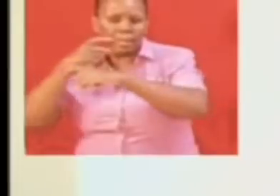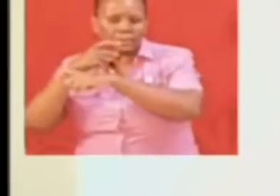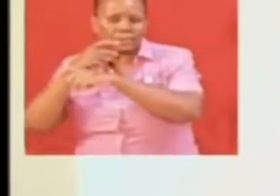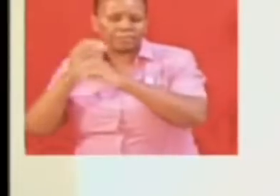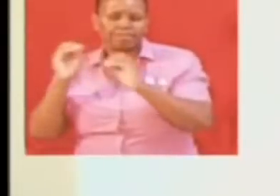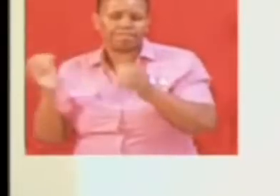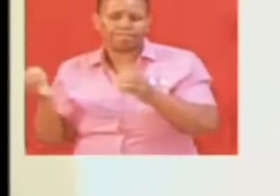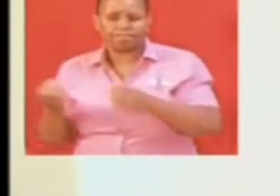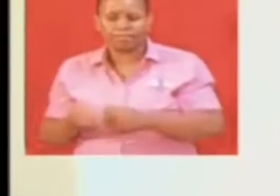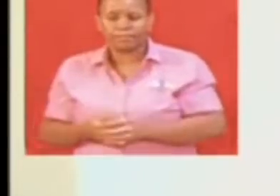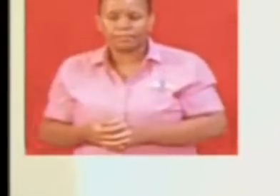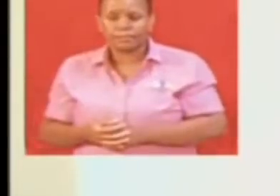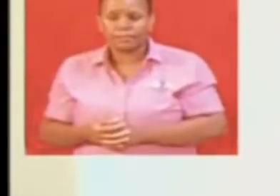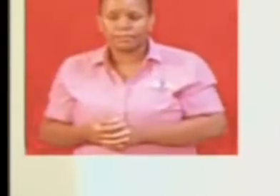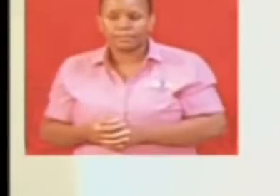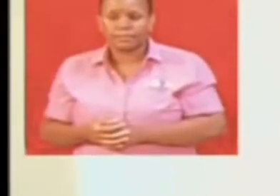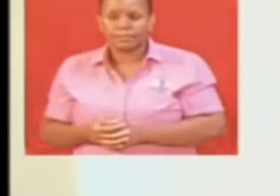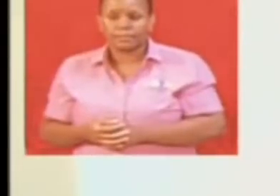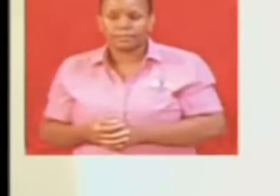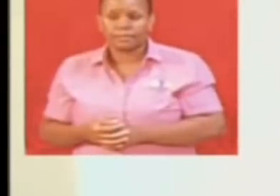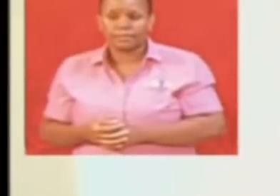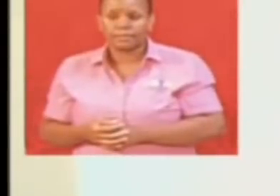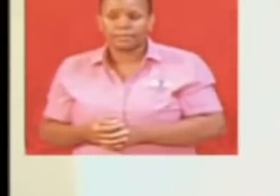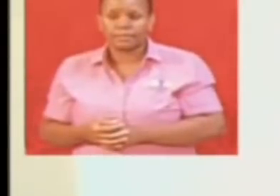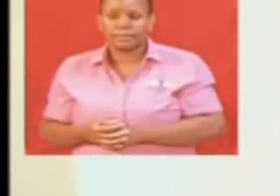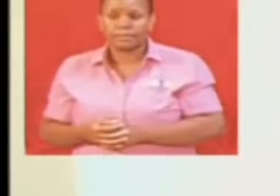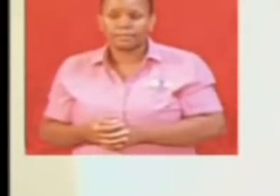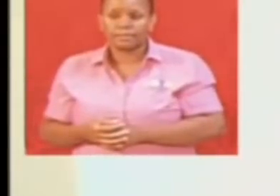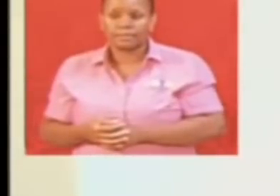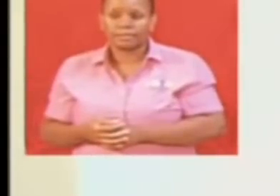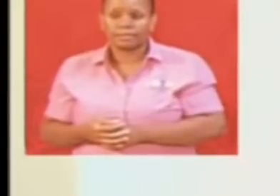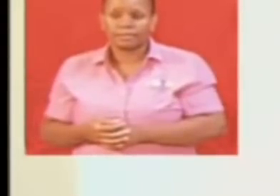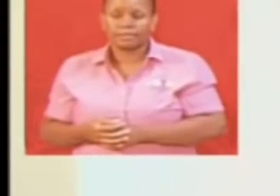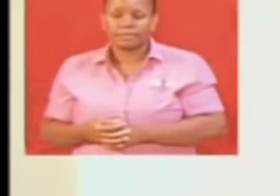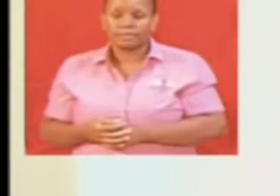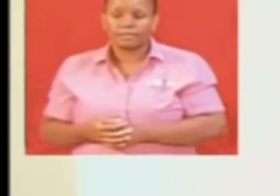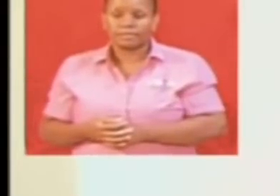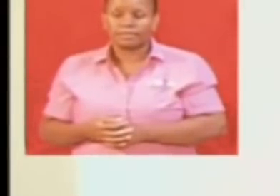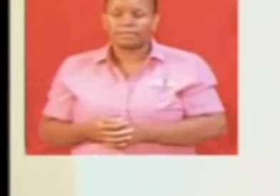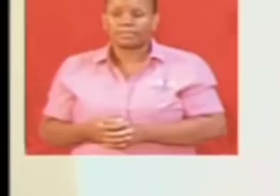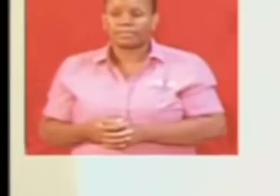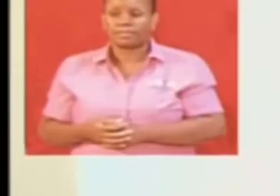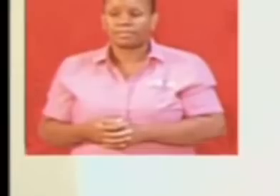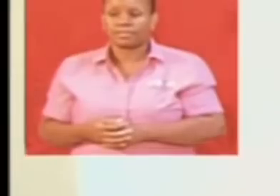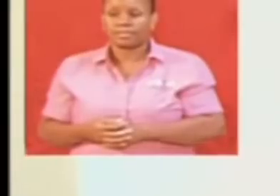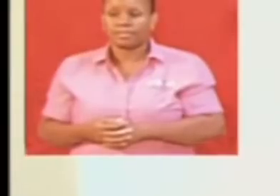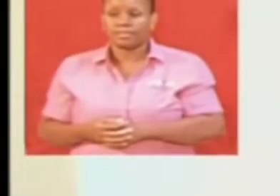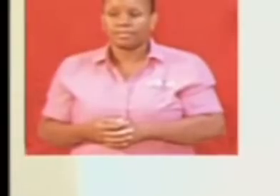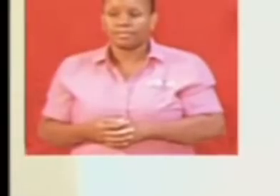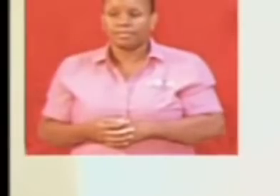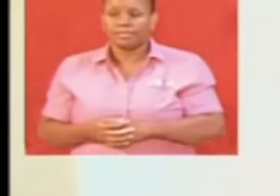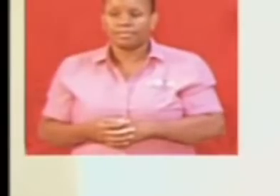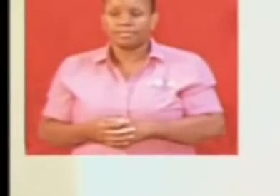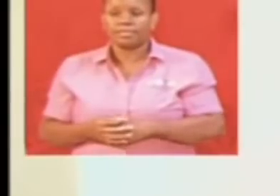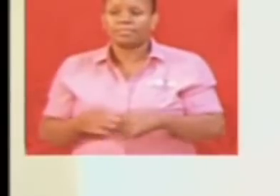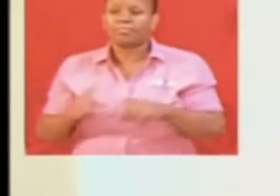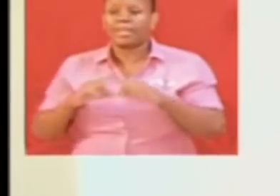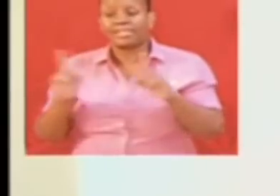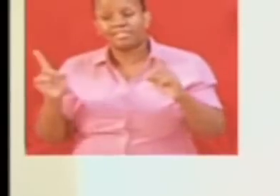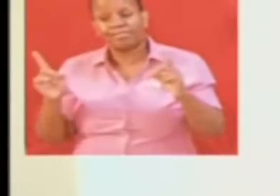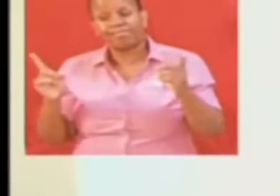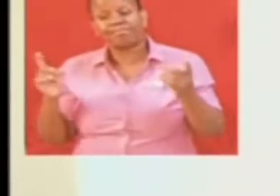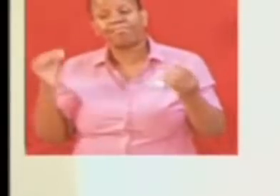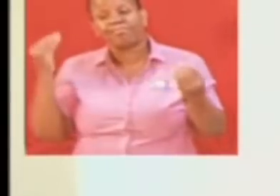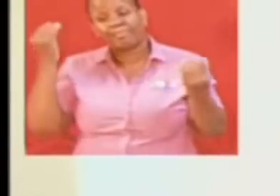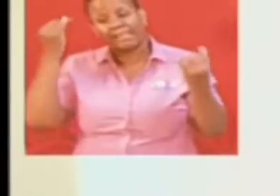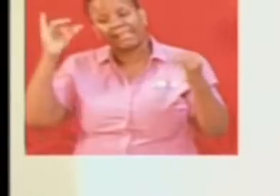coming home at different times. But I am concerned about the absence of a response once the person is